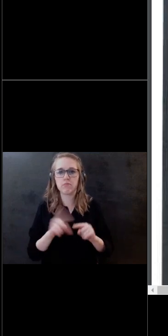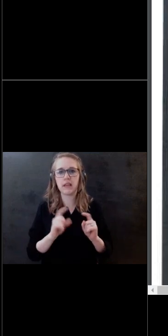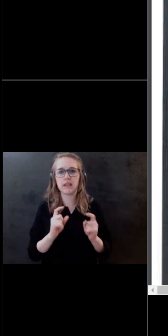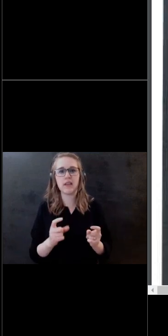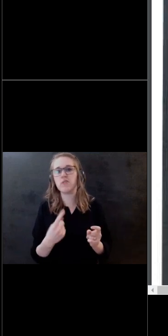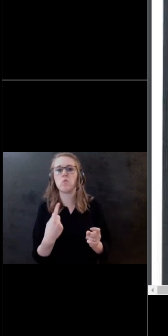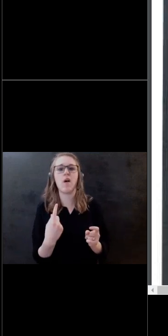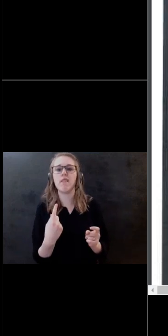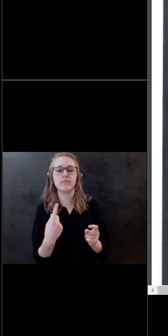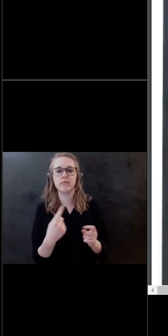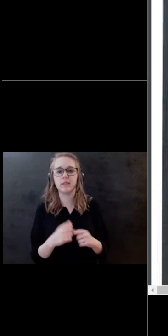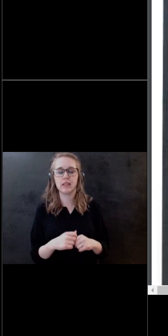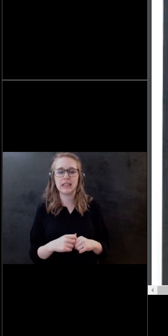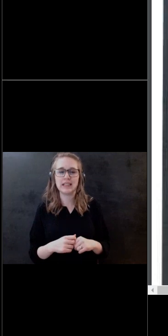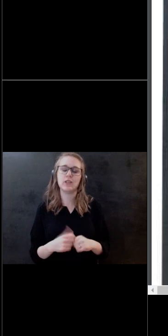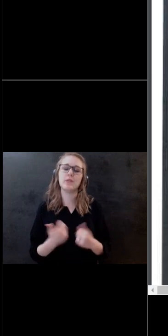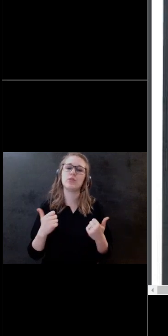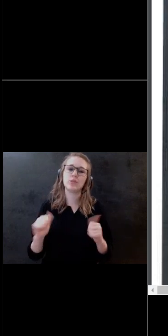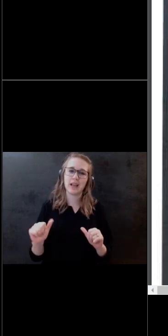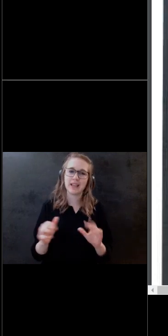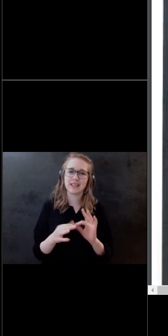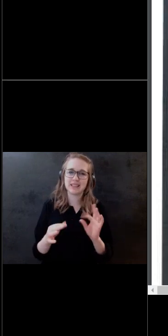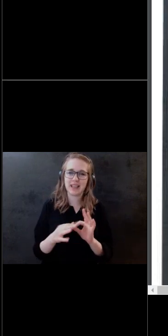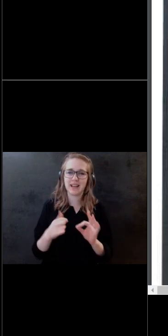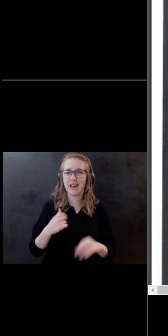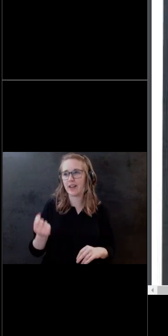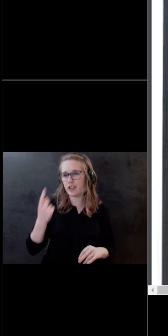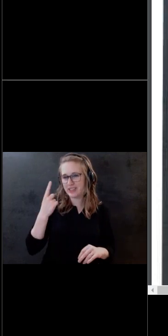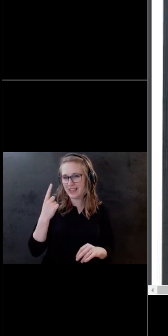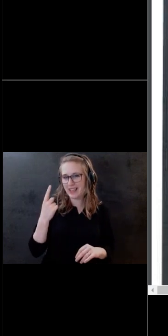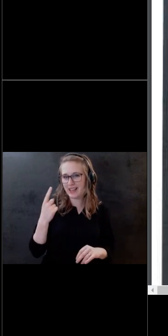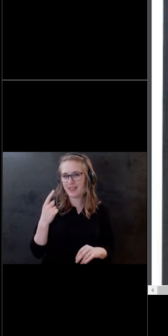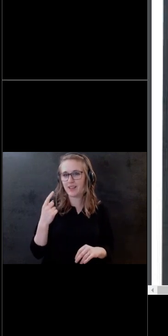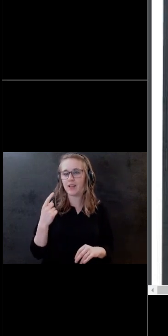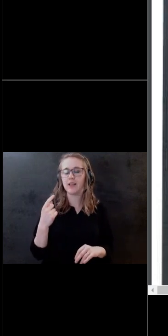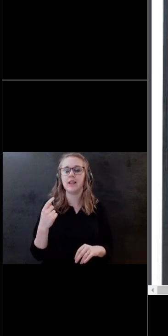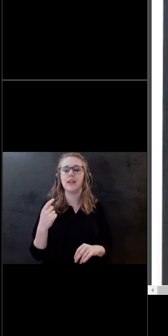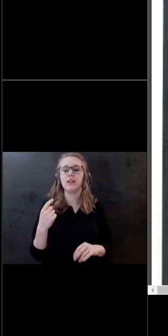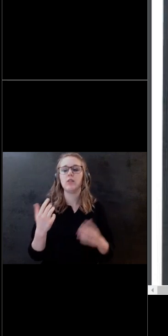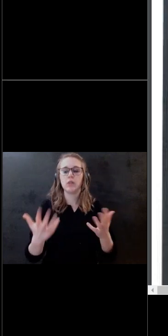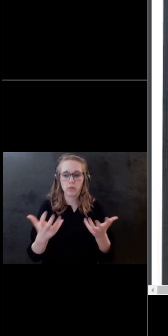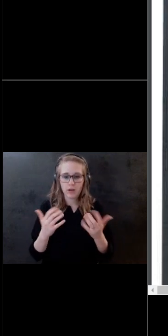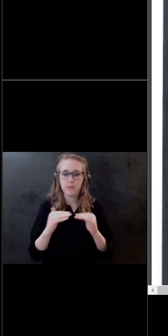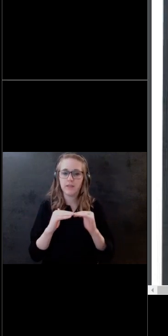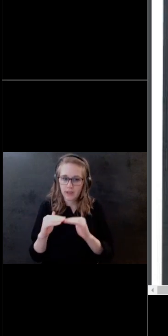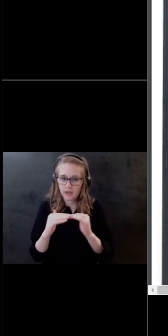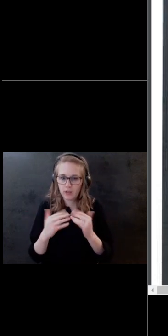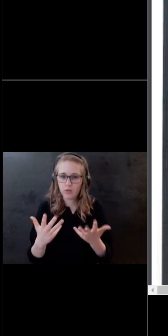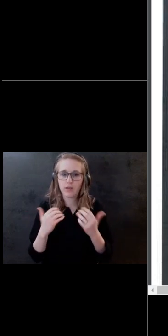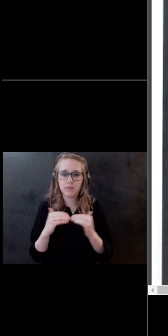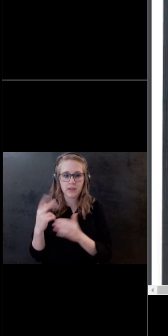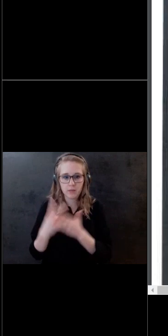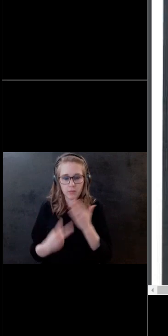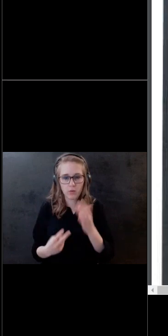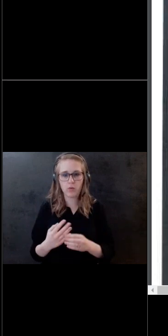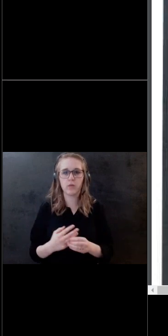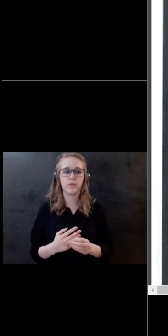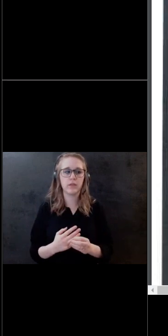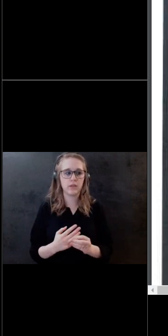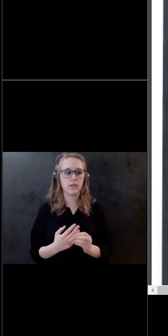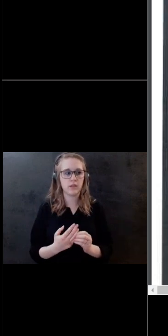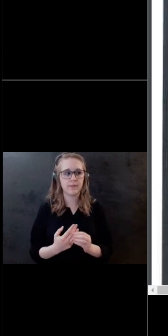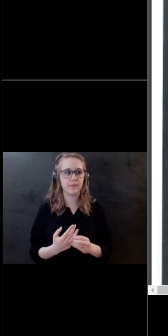one. So what I'm trying to say is, like, I understand, you know, we do want to be fair, right? We want to be fair to both. Like, you know,